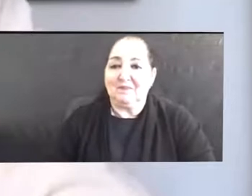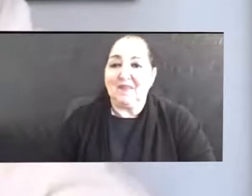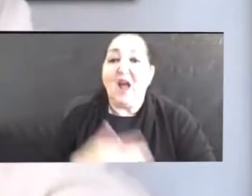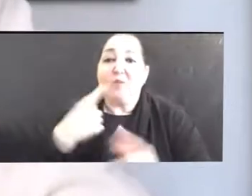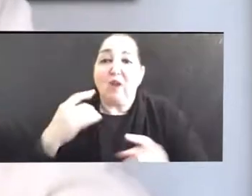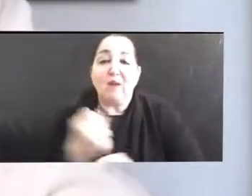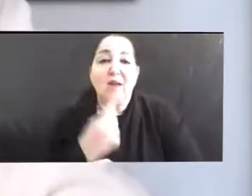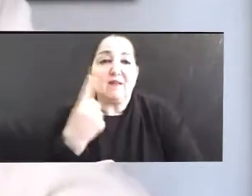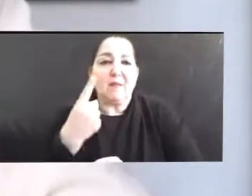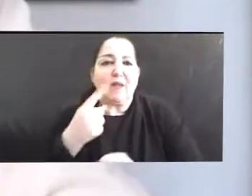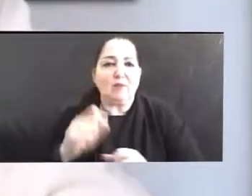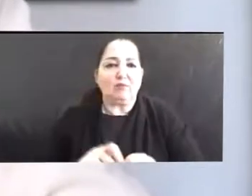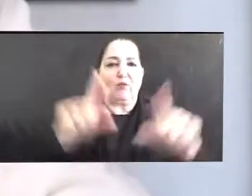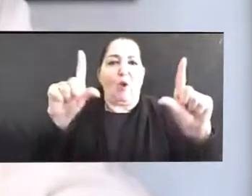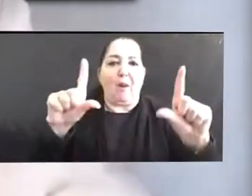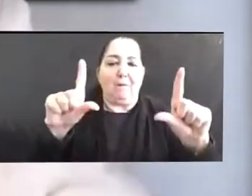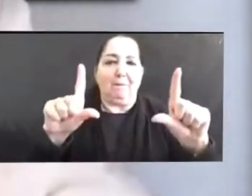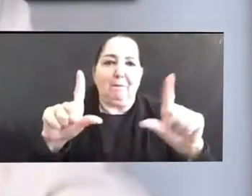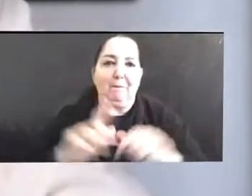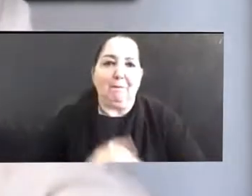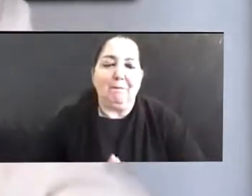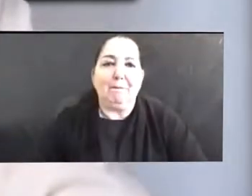Yeah, I'm trying to get something out of my screen.